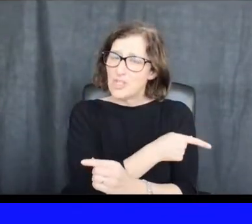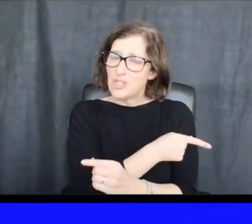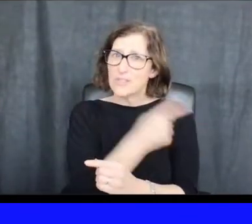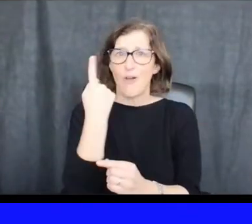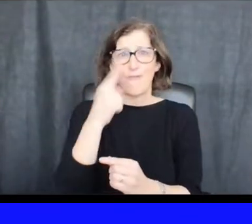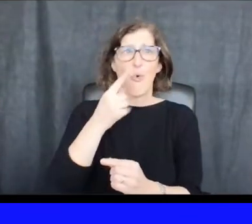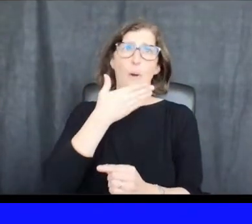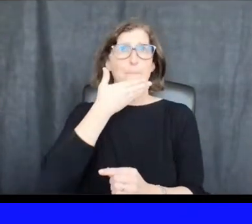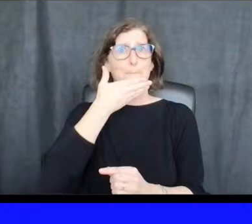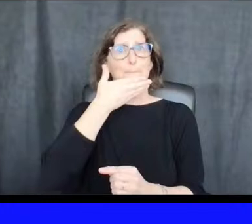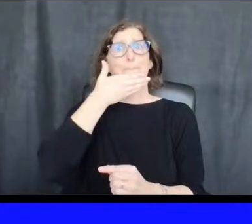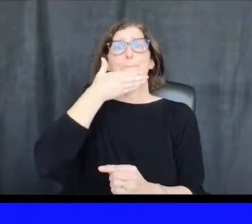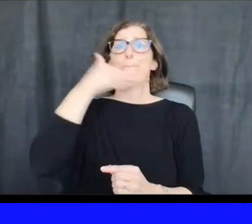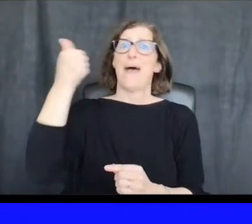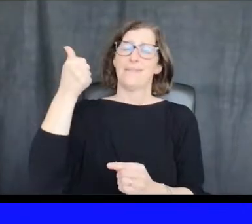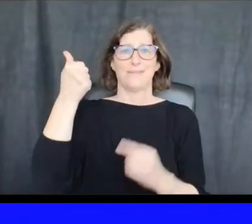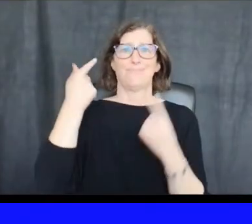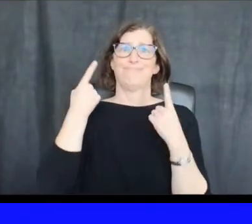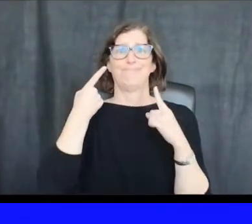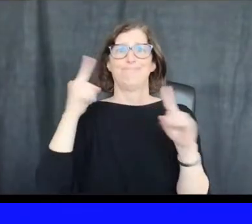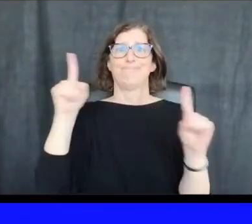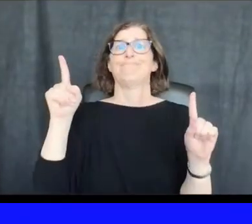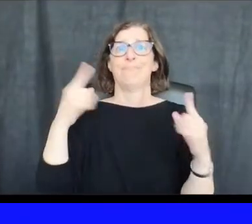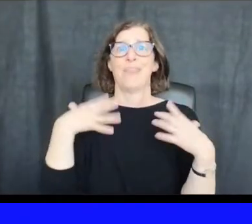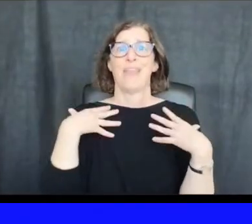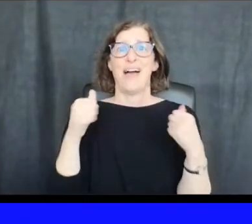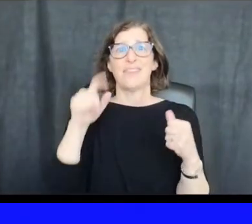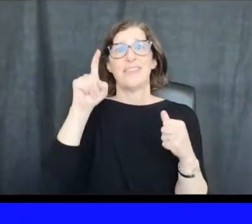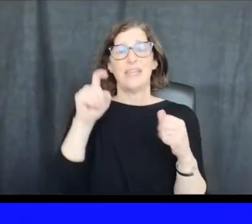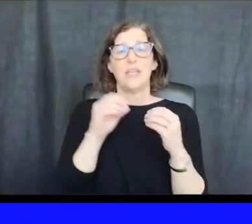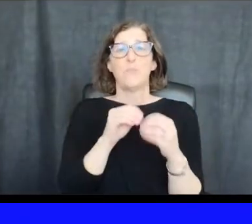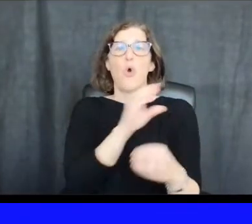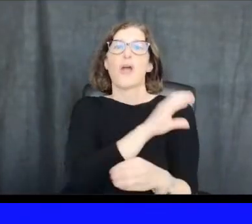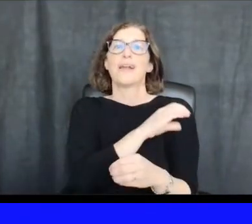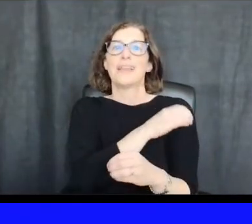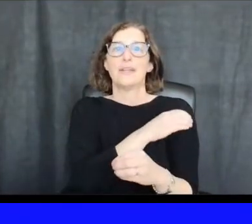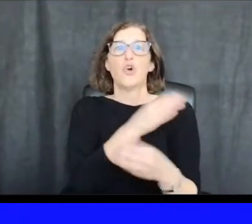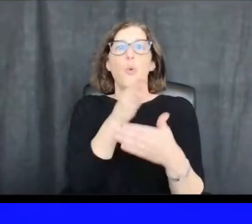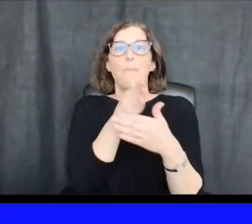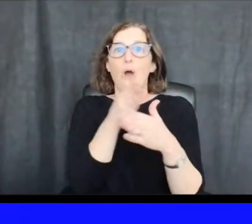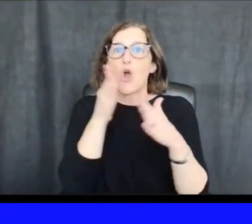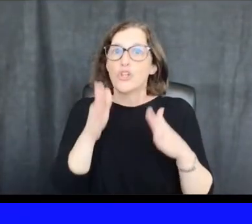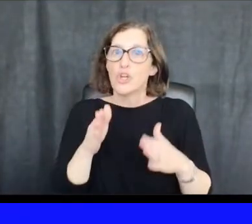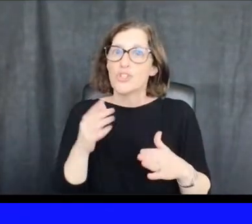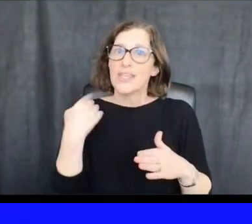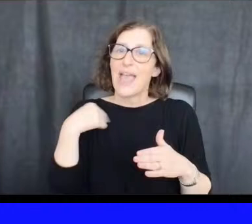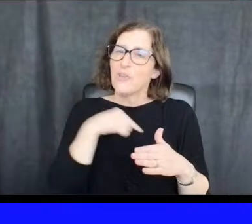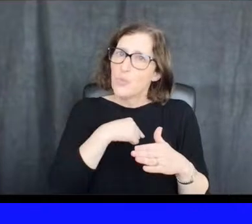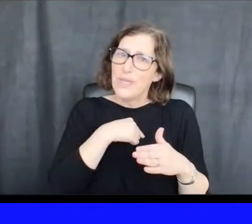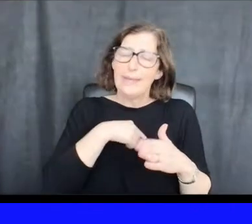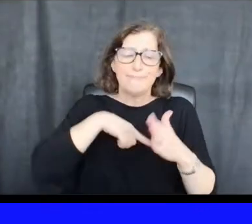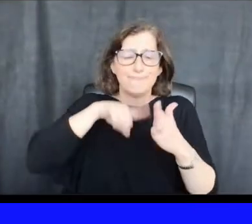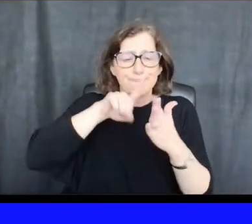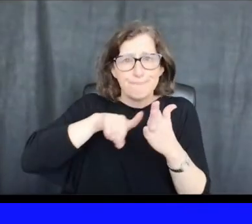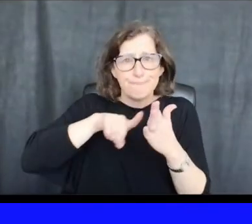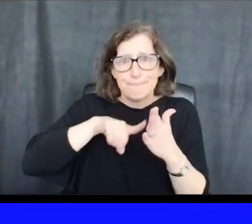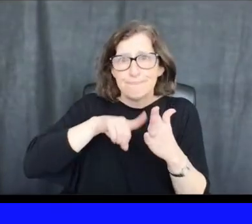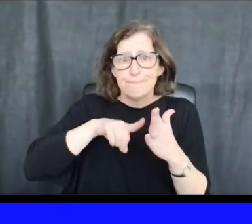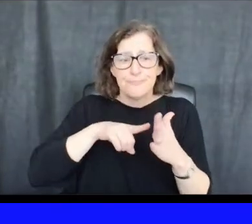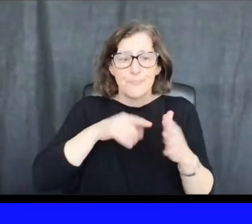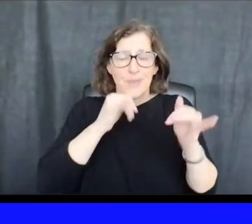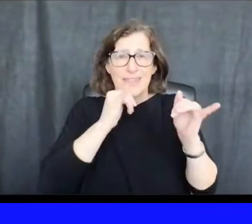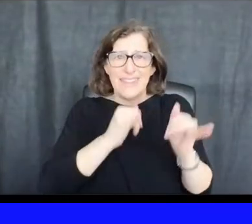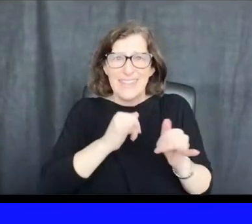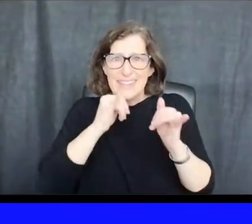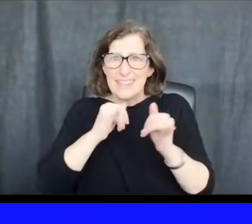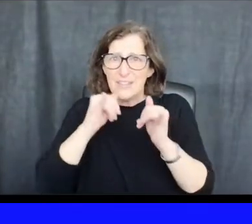This was a little surprising to us, but we found that a lot of patients will be getting the right care in primary care, but